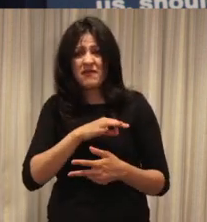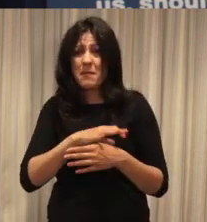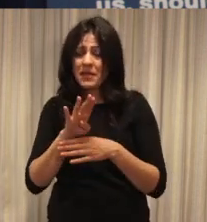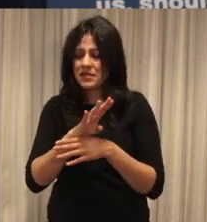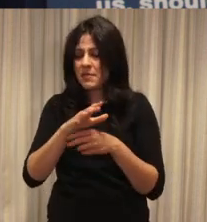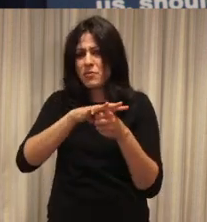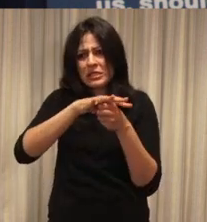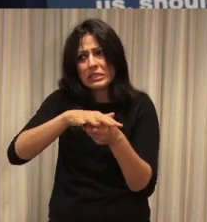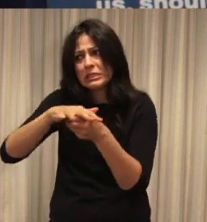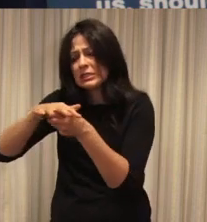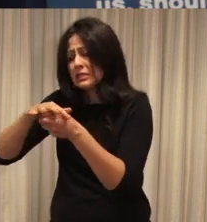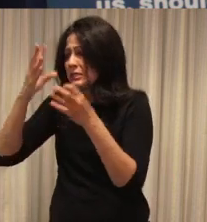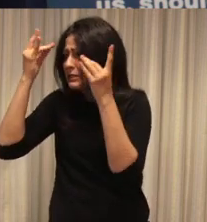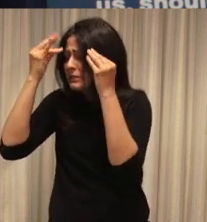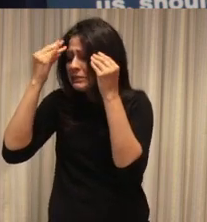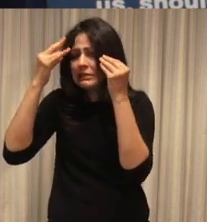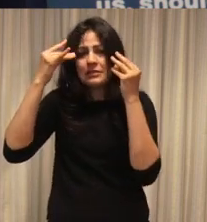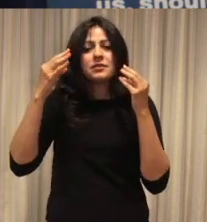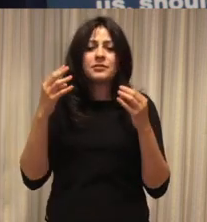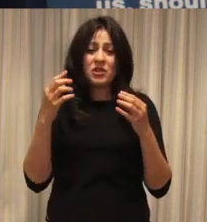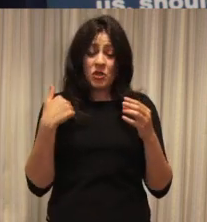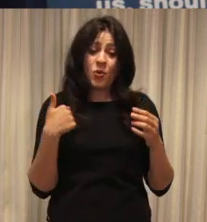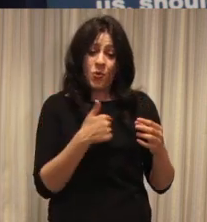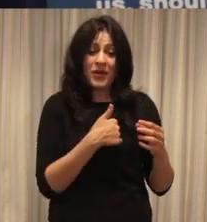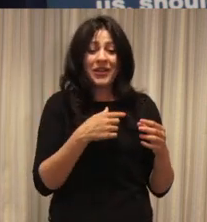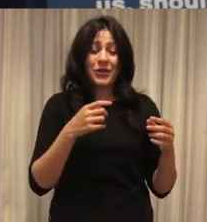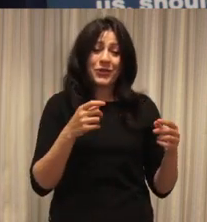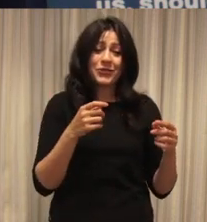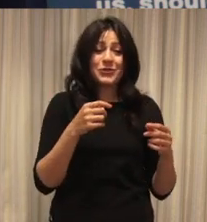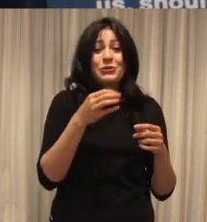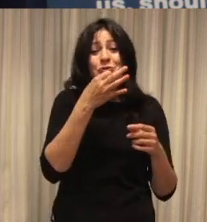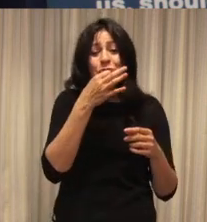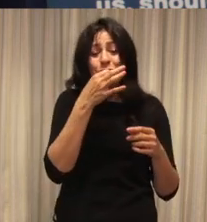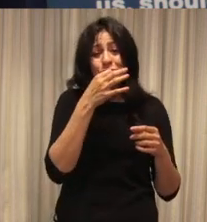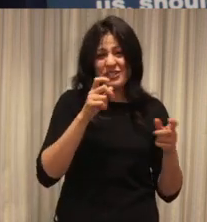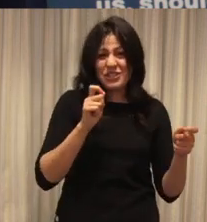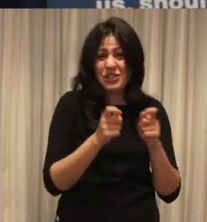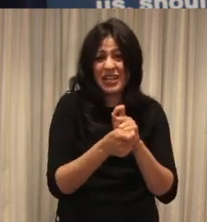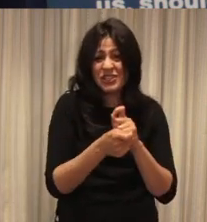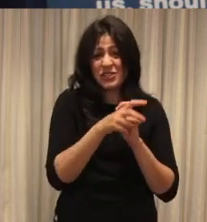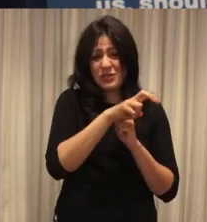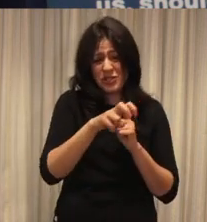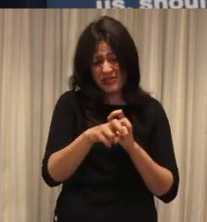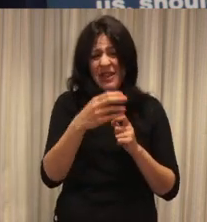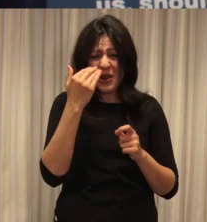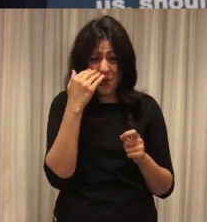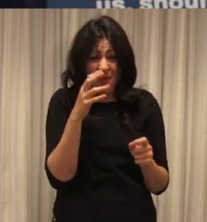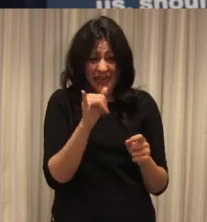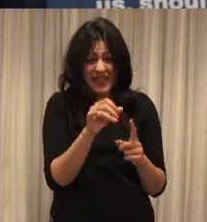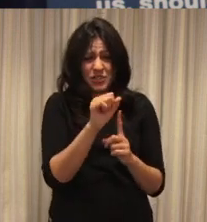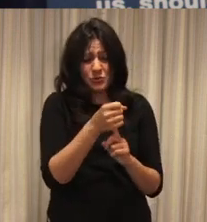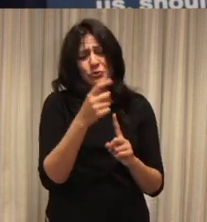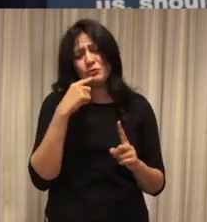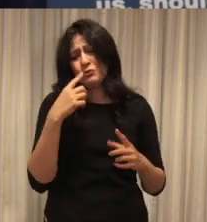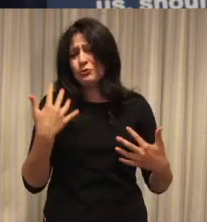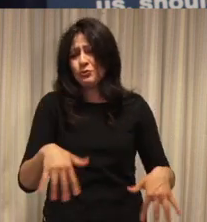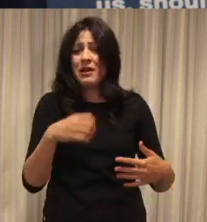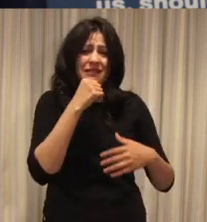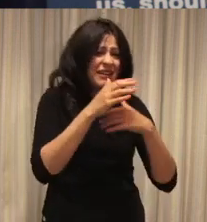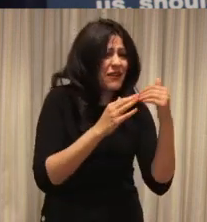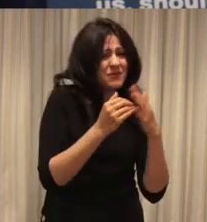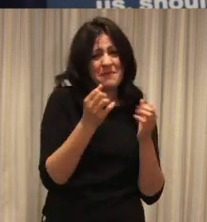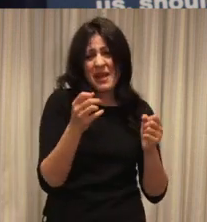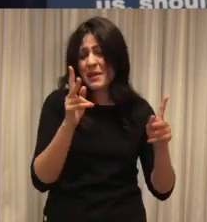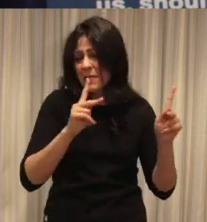we are right at that transition point, and I know change and transition are uncomfortable, but just trust that we are